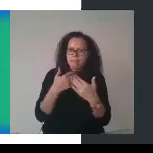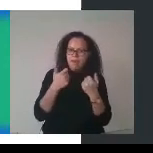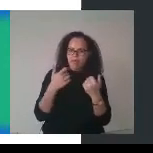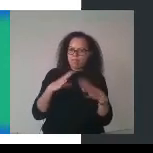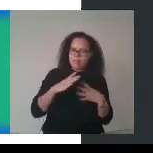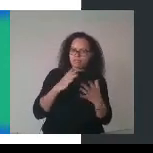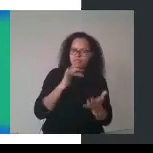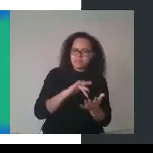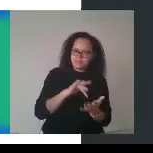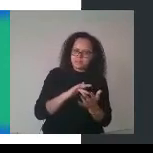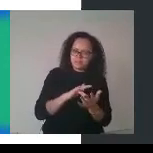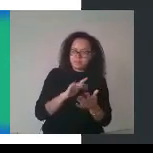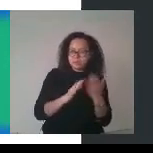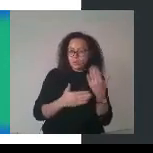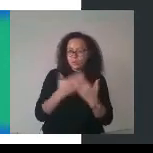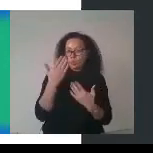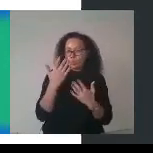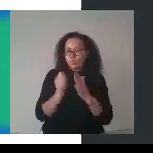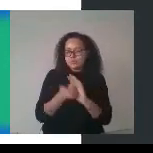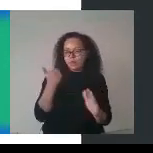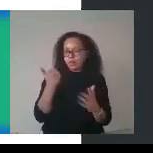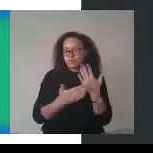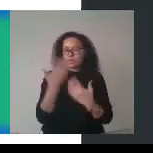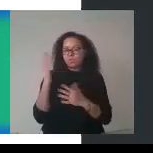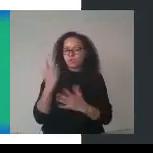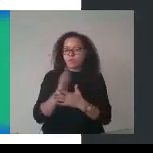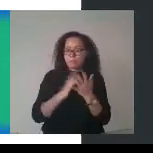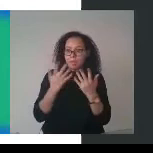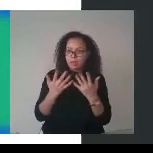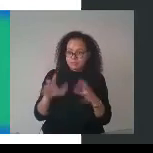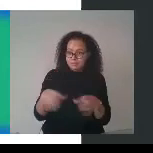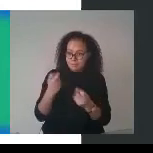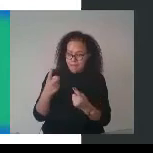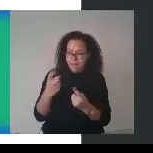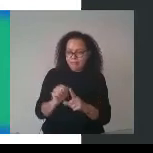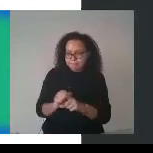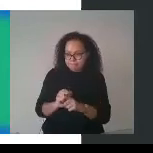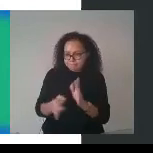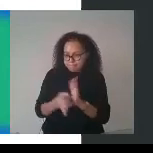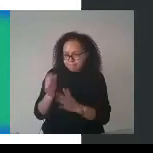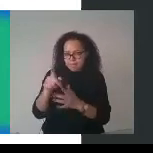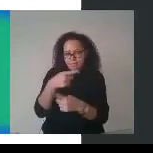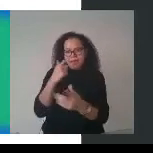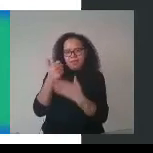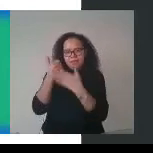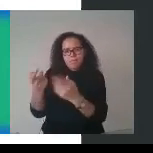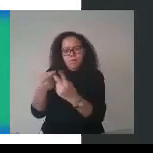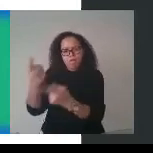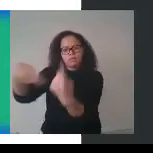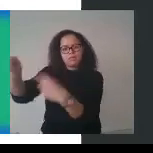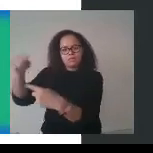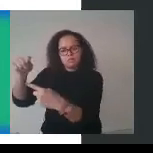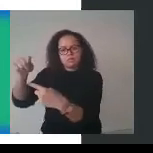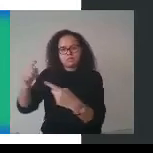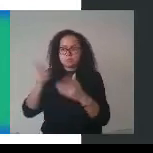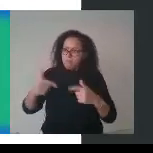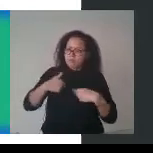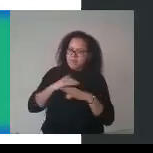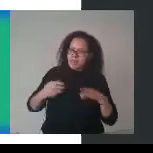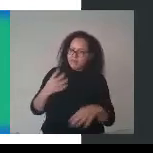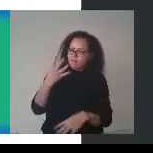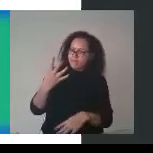it means new skills and services by upskilling existing teams so they can support people with MSK conditions, where they don't need to be a level four instructor because